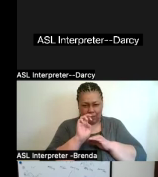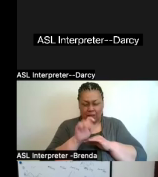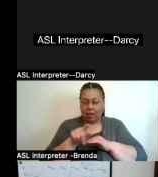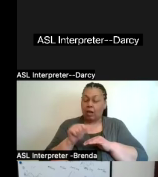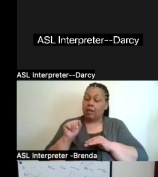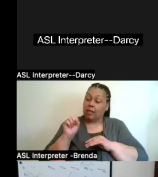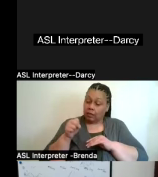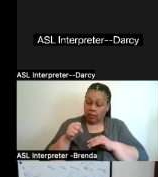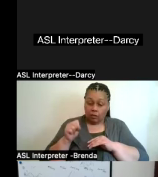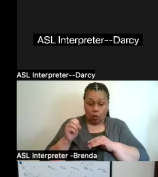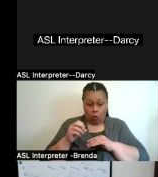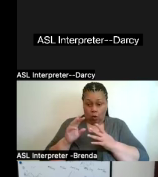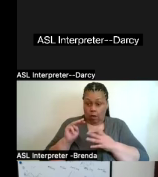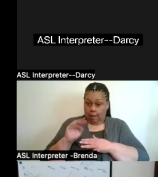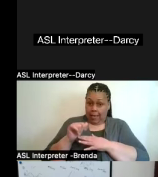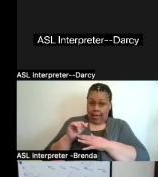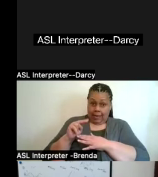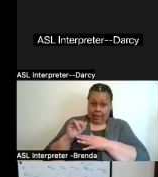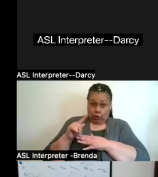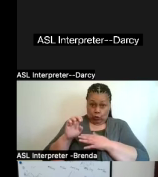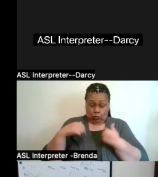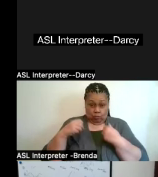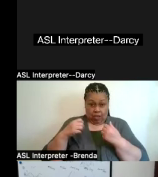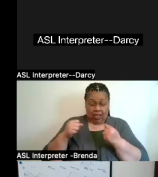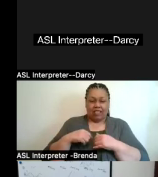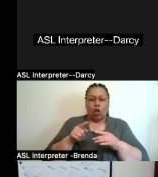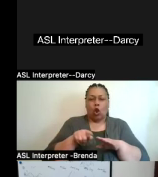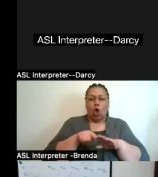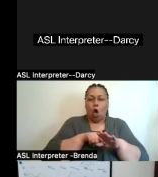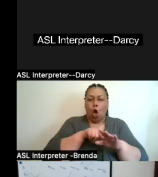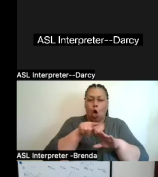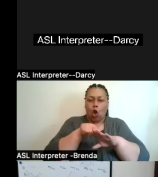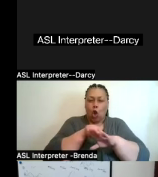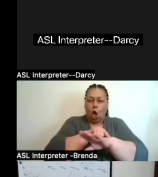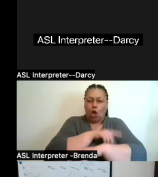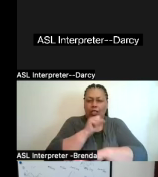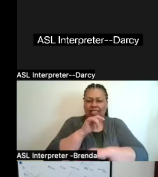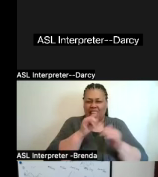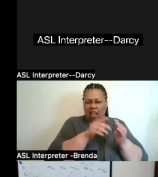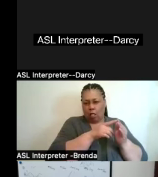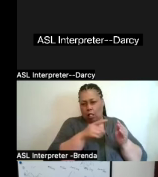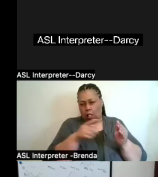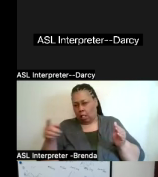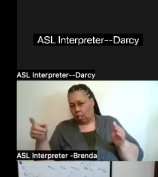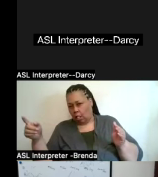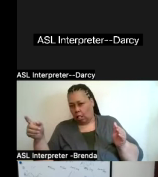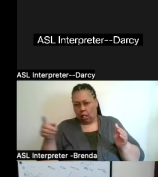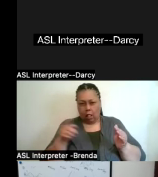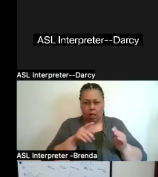so the magnitude is a log scale. So basically you're